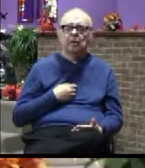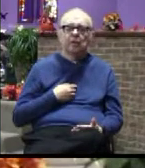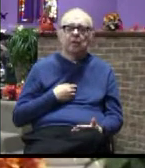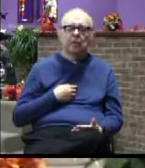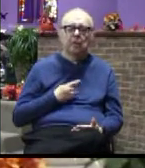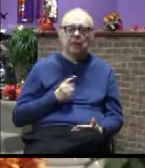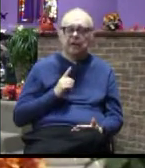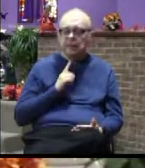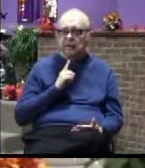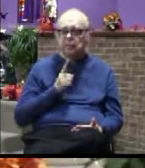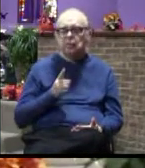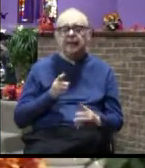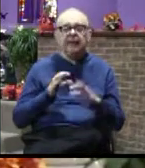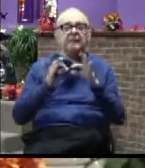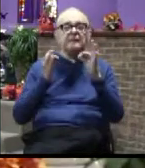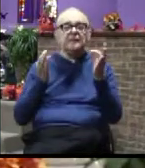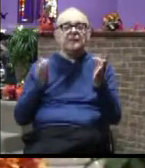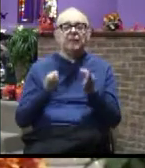is family